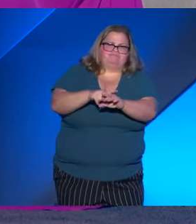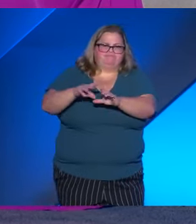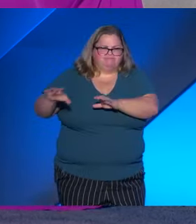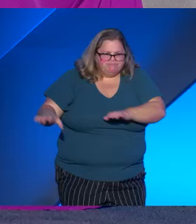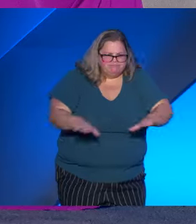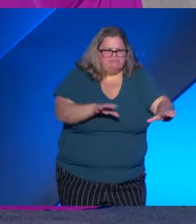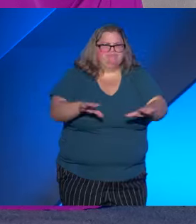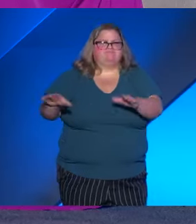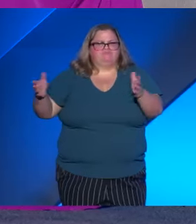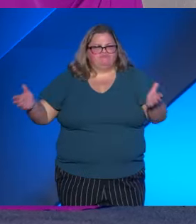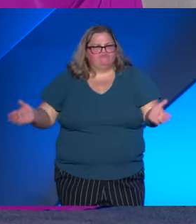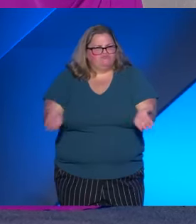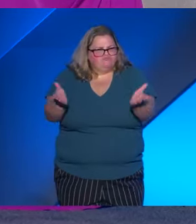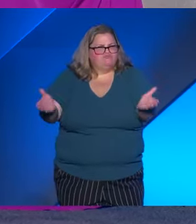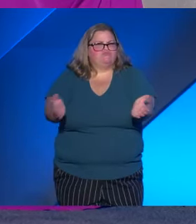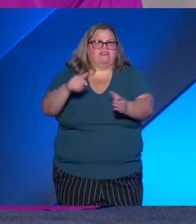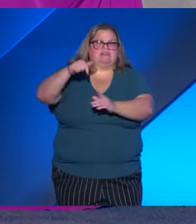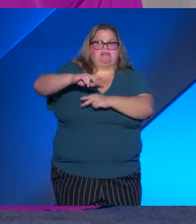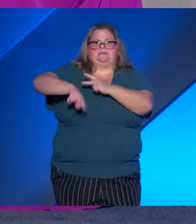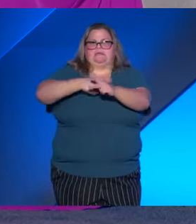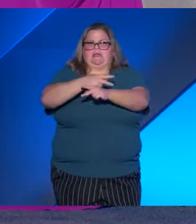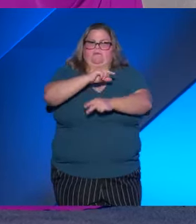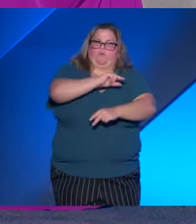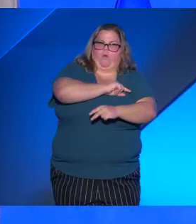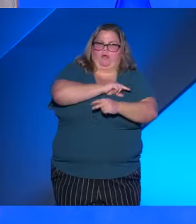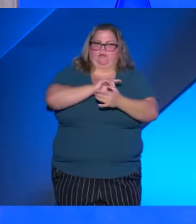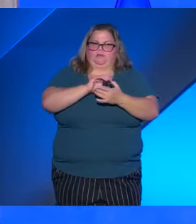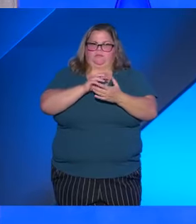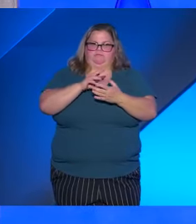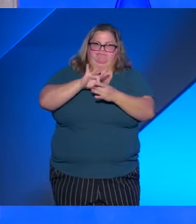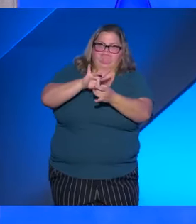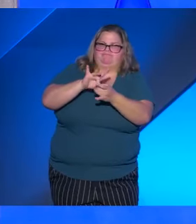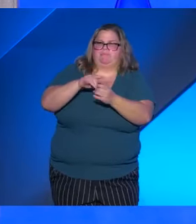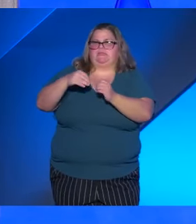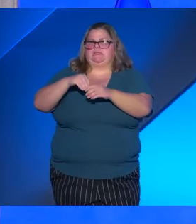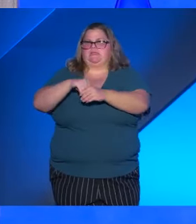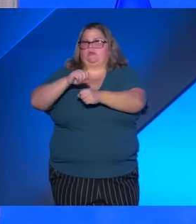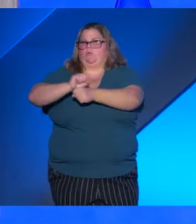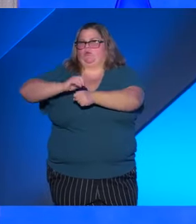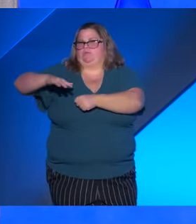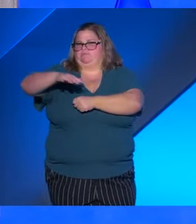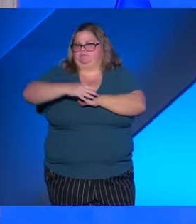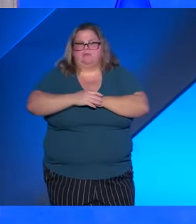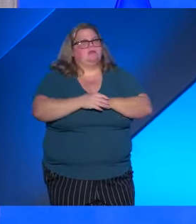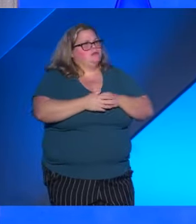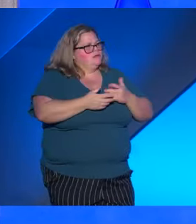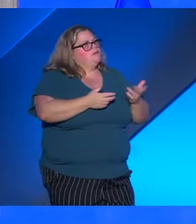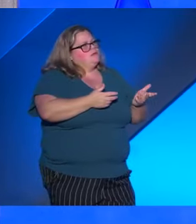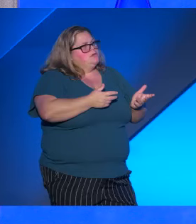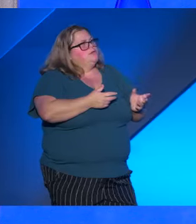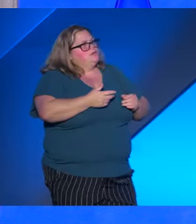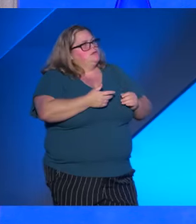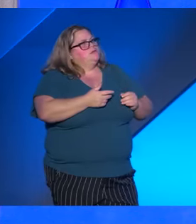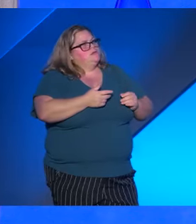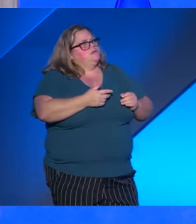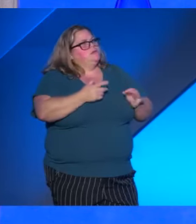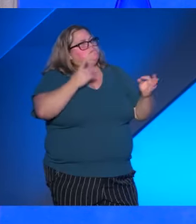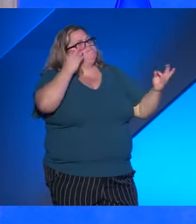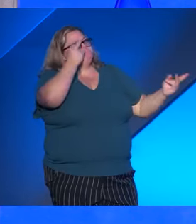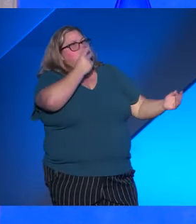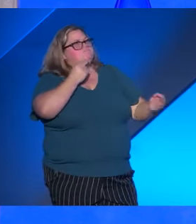these qualities in their own workplaces? I think looking at the opportunity right now